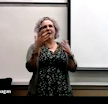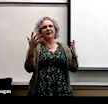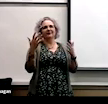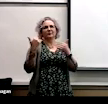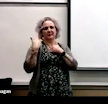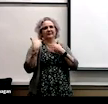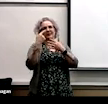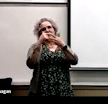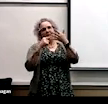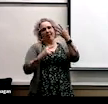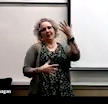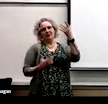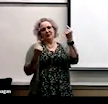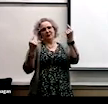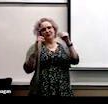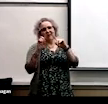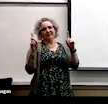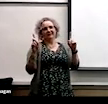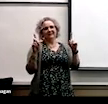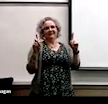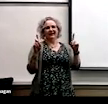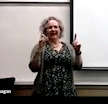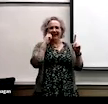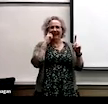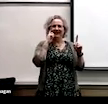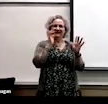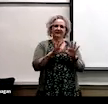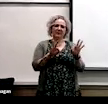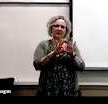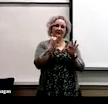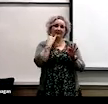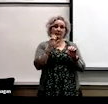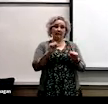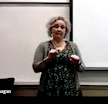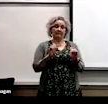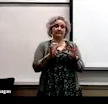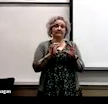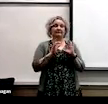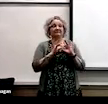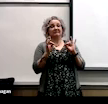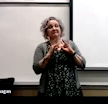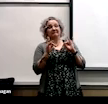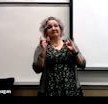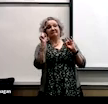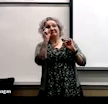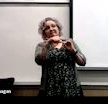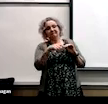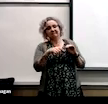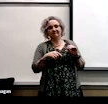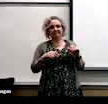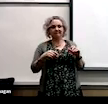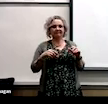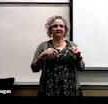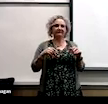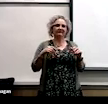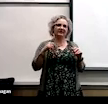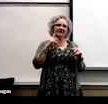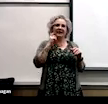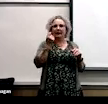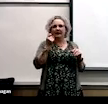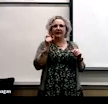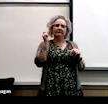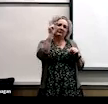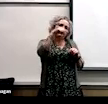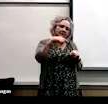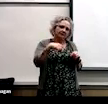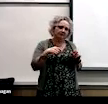have an expectation that you're gonna spend your entire clinic doing this, but if you can just introduce little nuggets here and there, like drop breadcrumbs